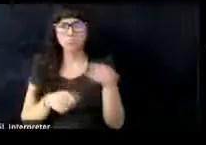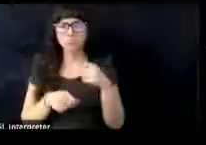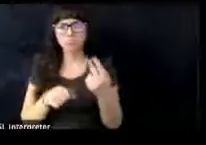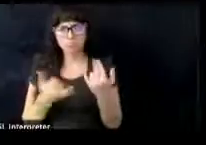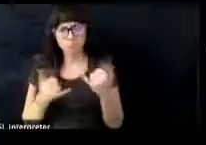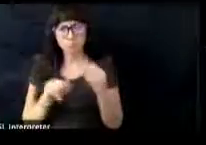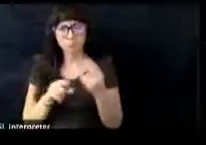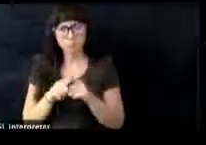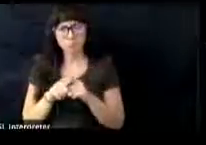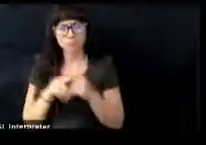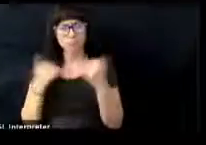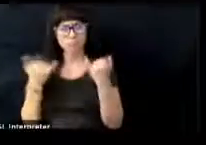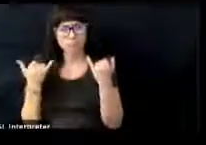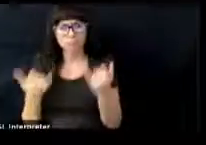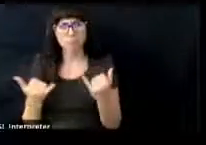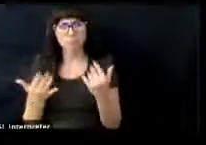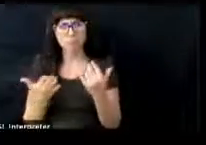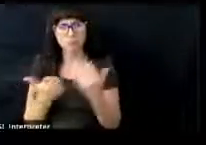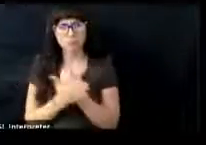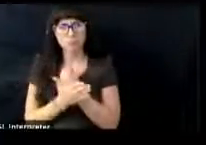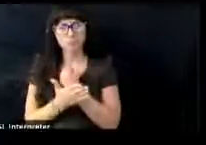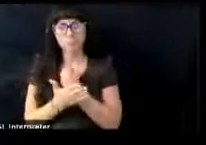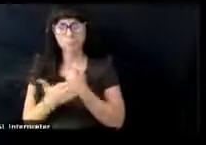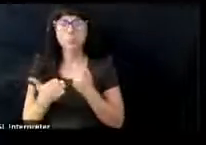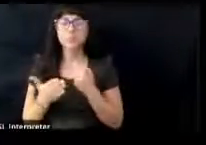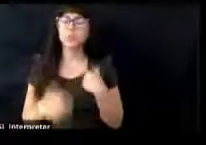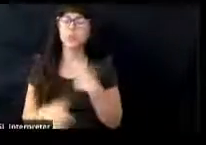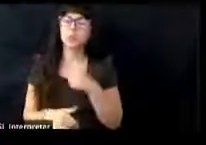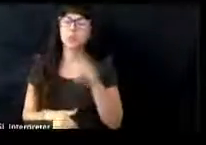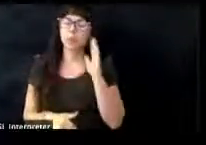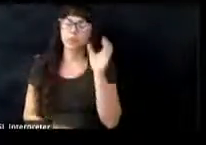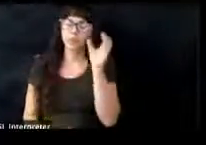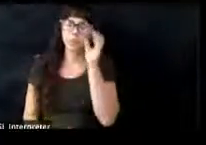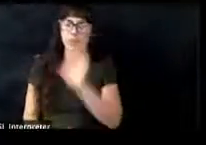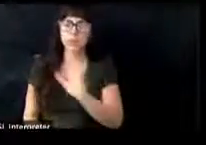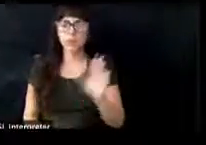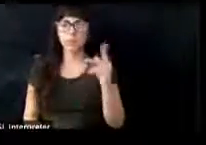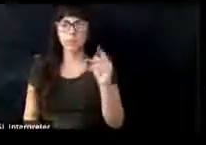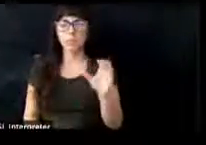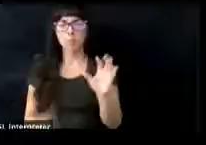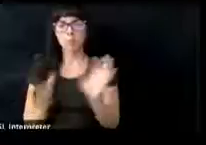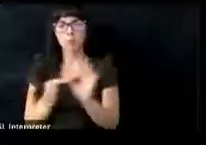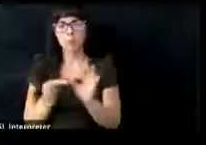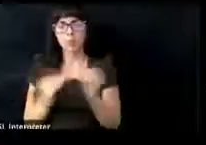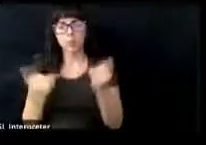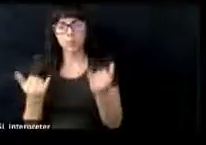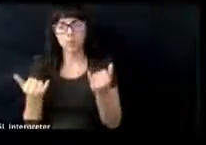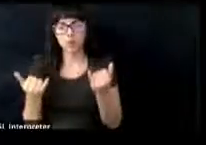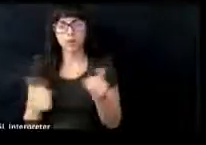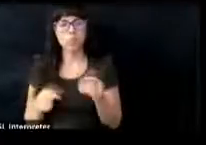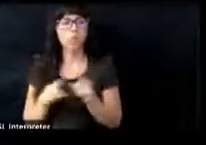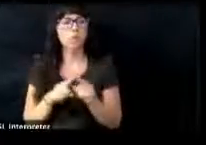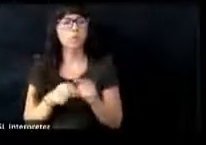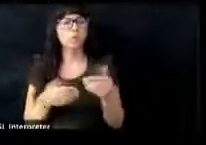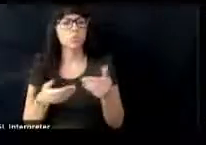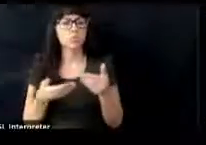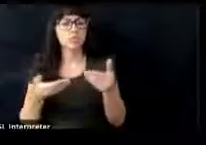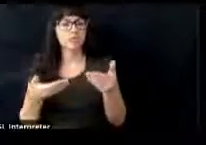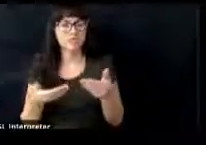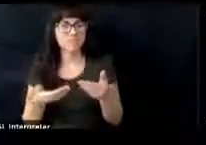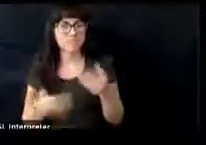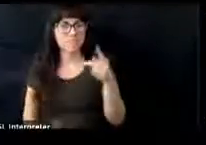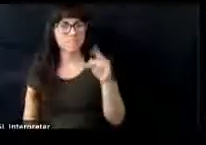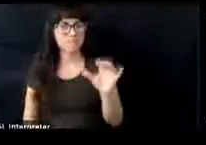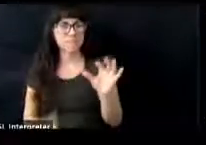in now. We will continue to take public input at this time and also invite public comment at this